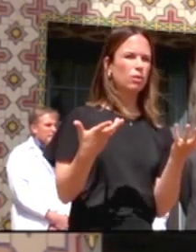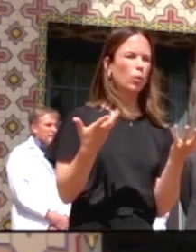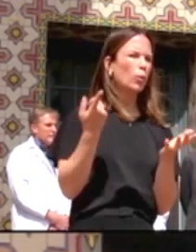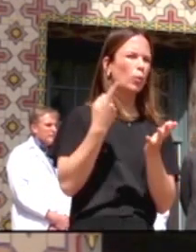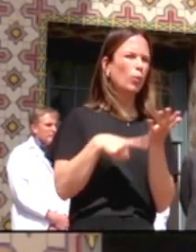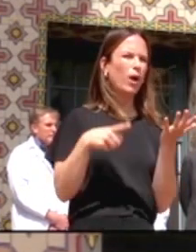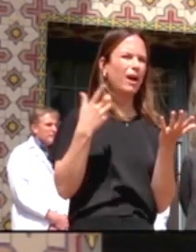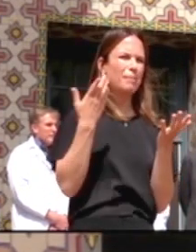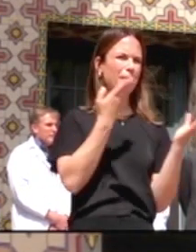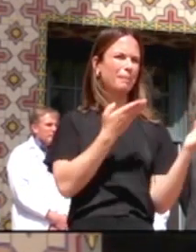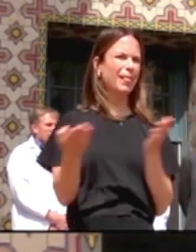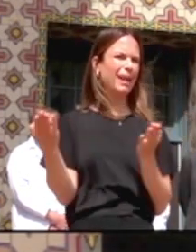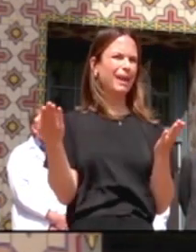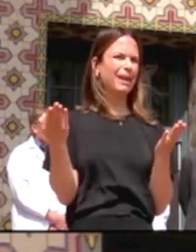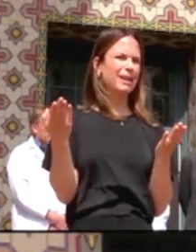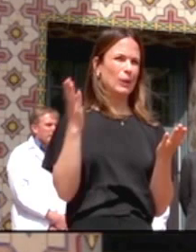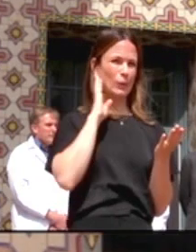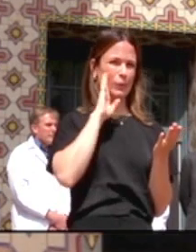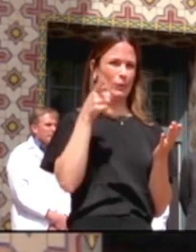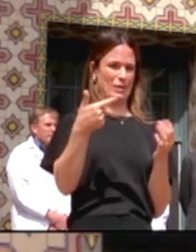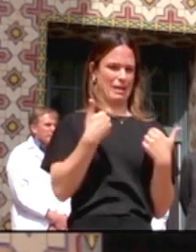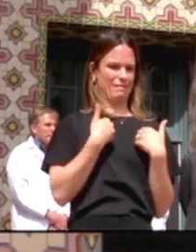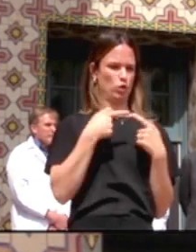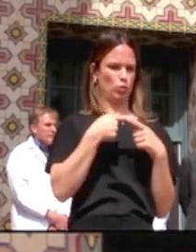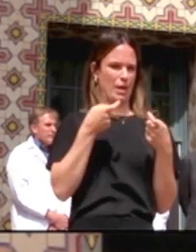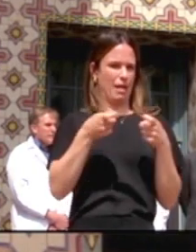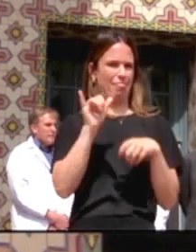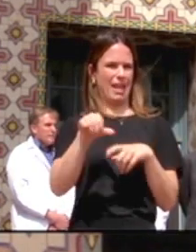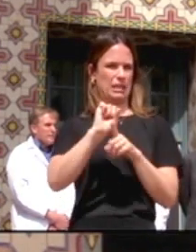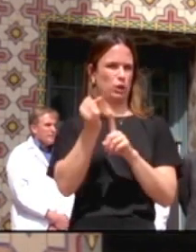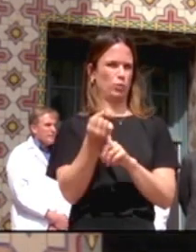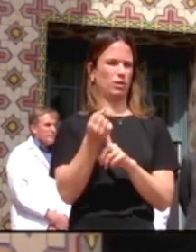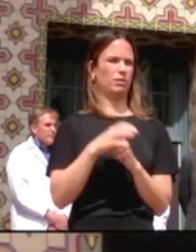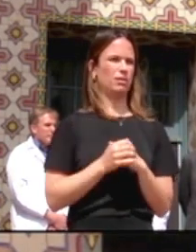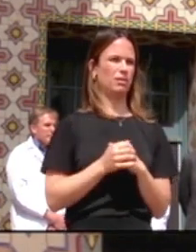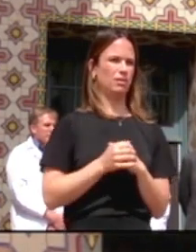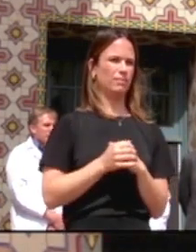what kind of plans do you have to deal with such a situation?